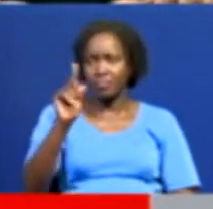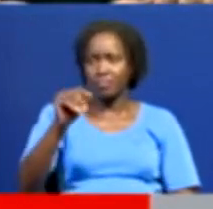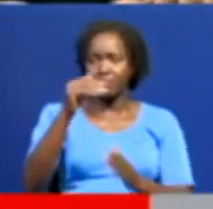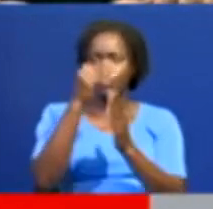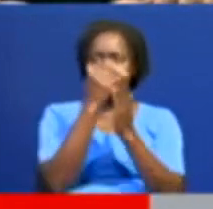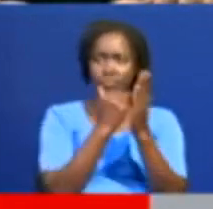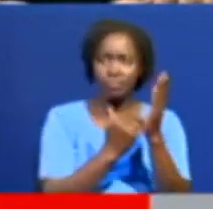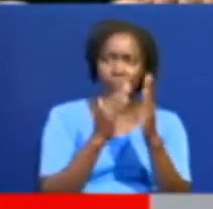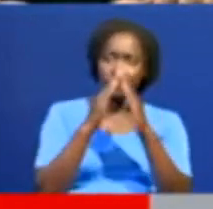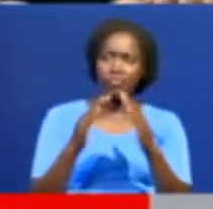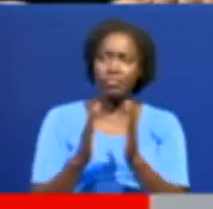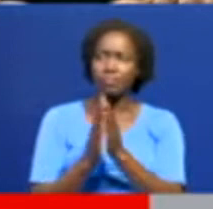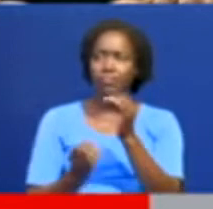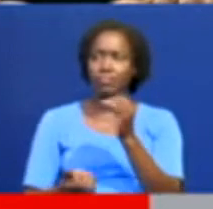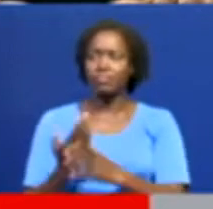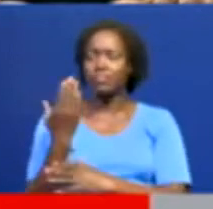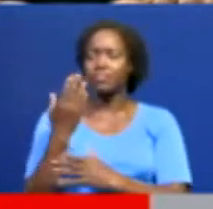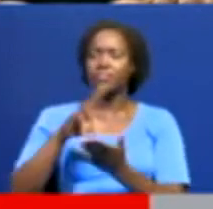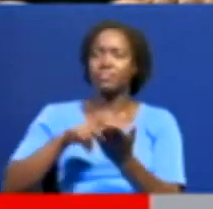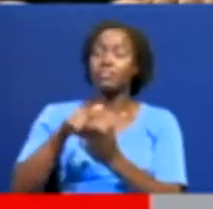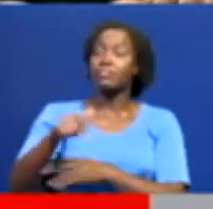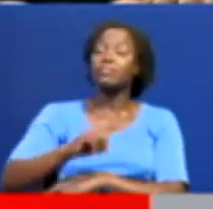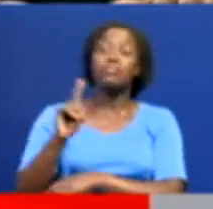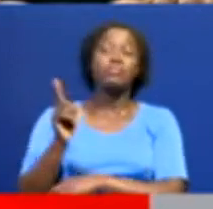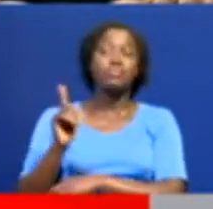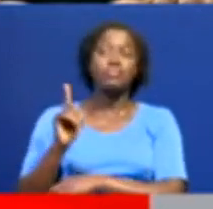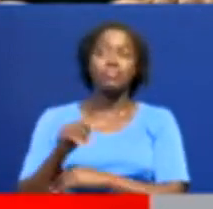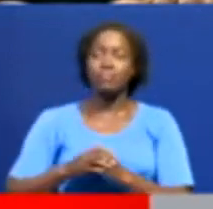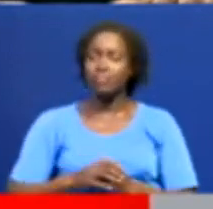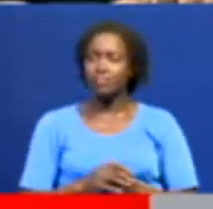and the rollout of the Shauri Moyo B project right here in Nairobi. Back to you in studio.